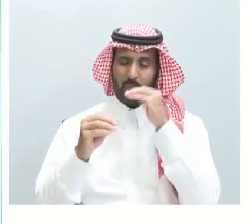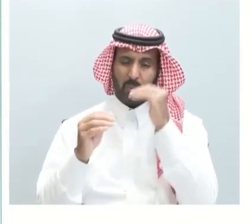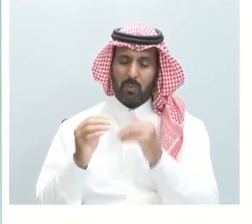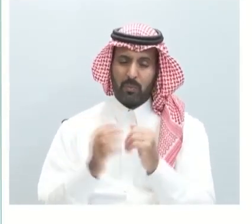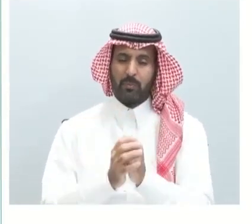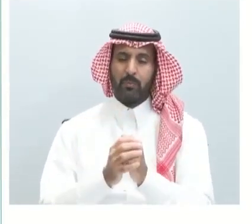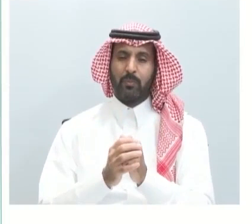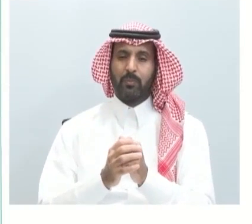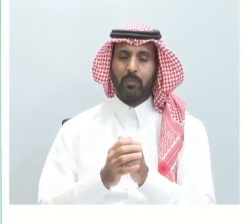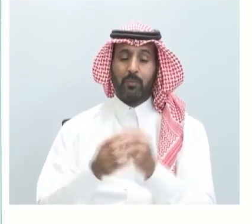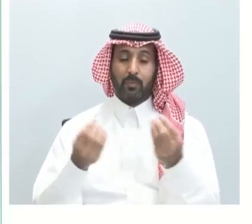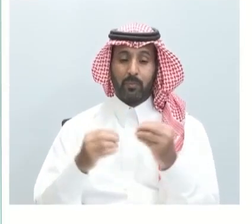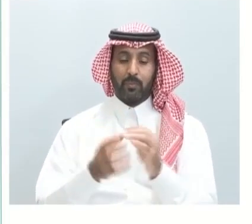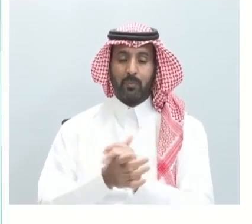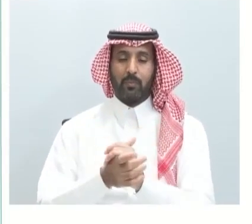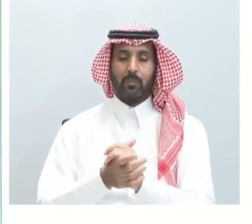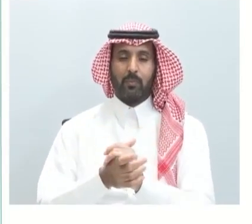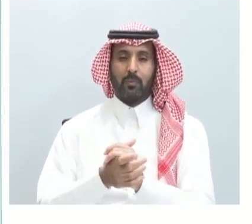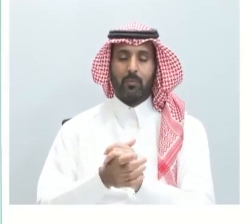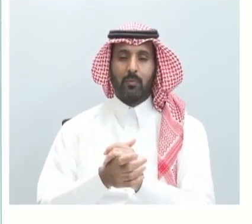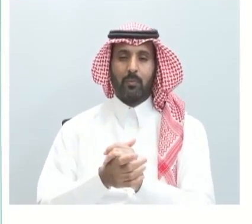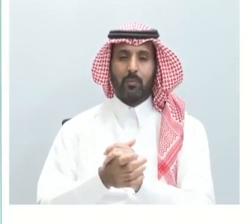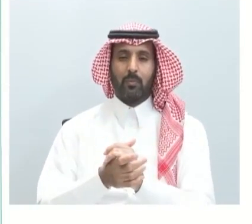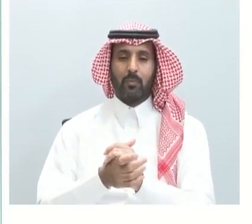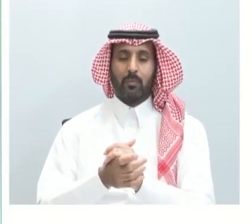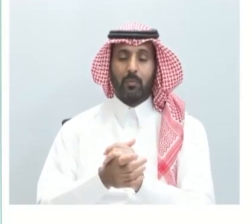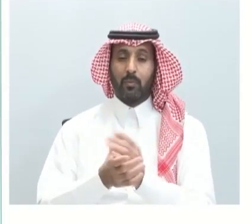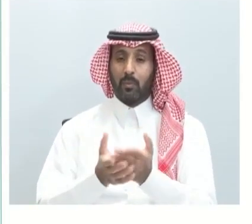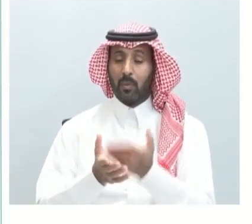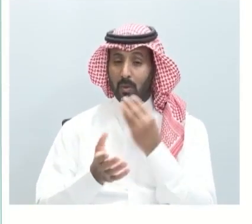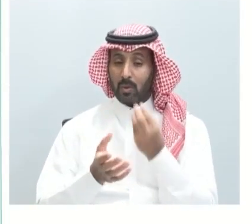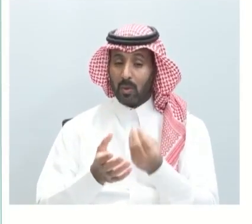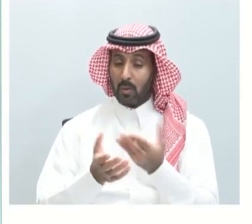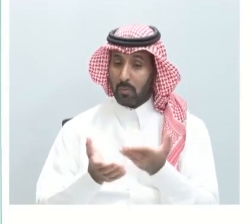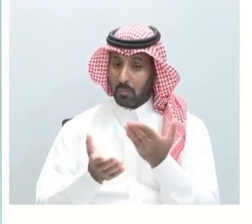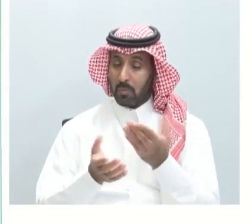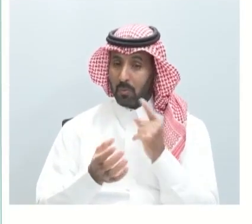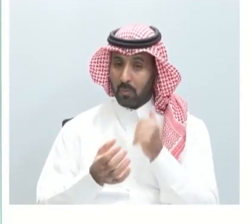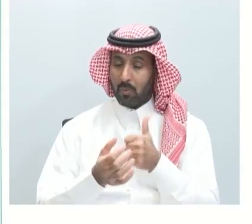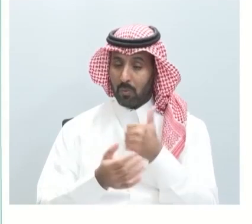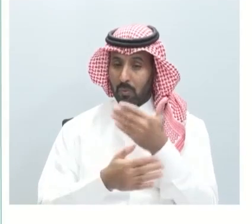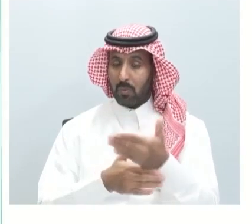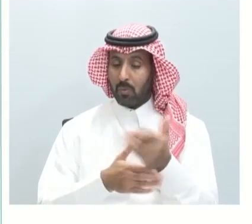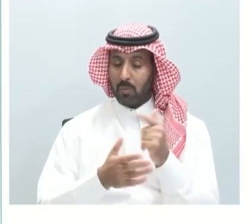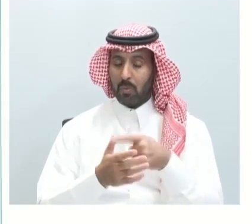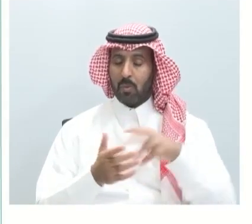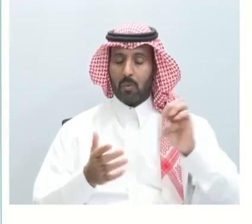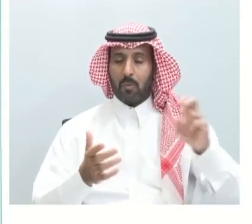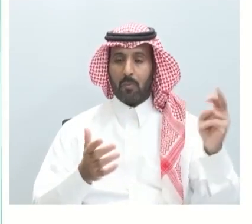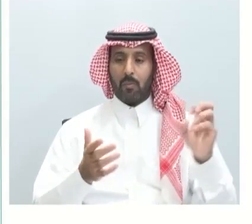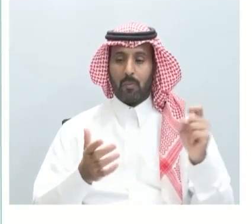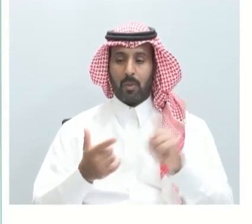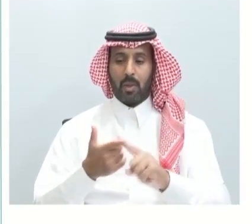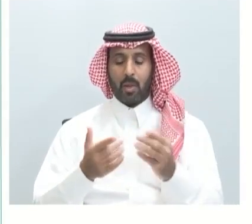than necessary, more than necessary. Enough can be placed after adjectives and adverbs. So enough